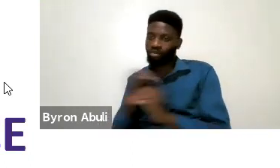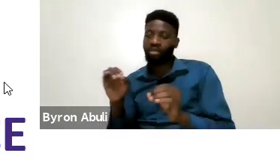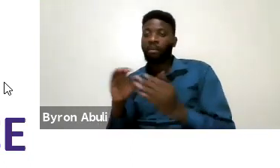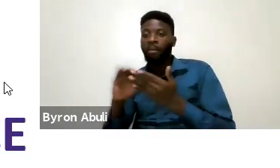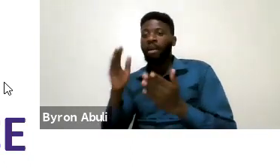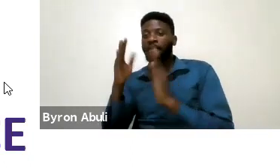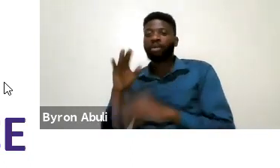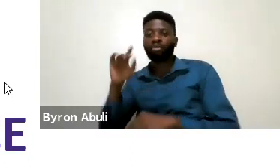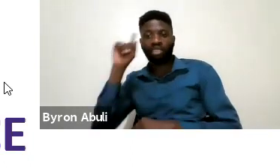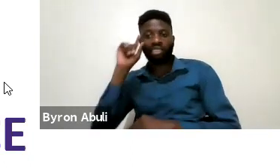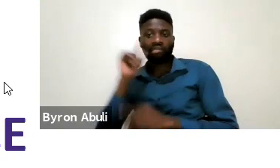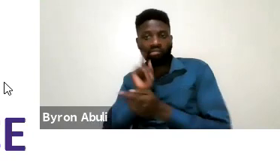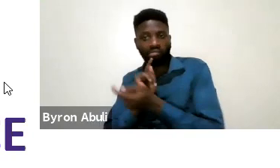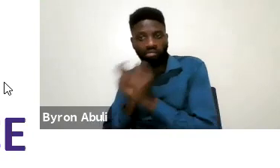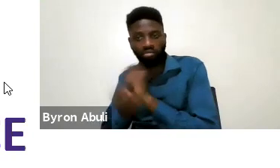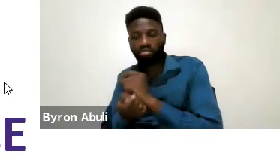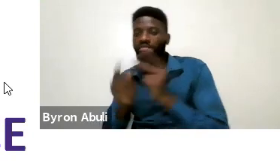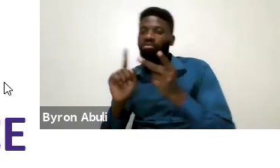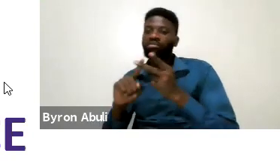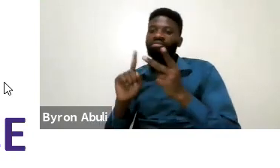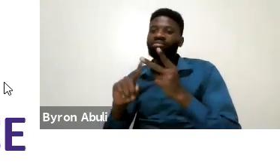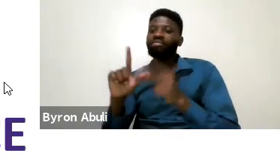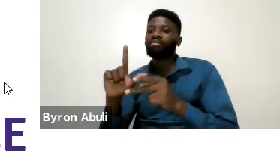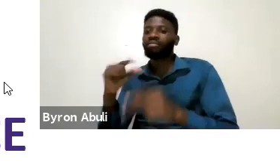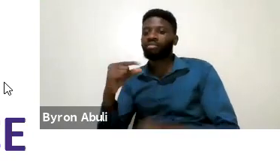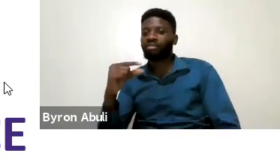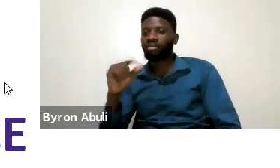are LGBT. So that is another form